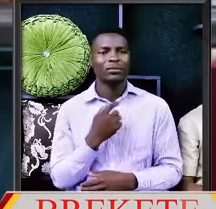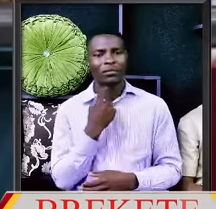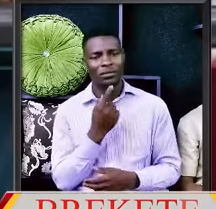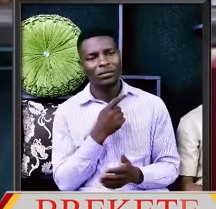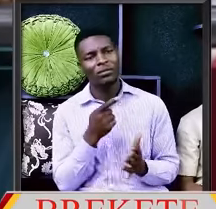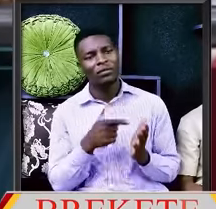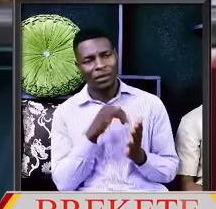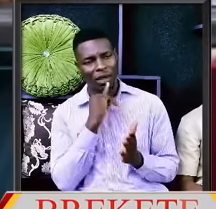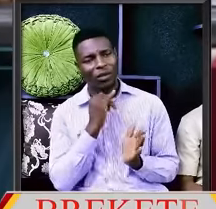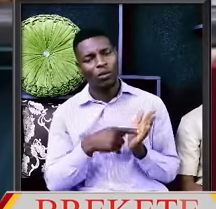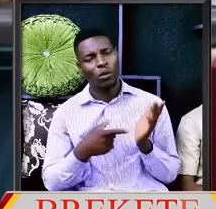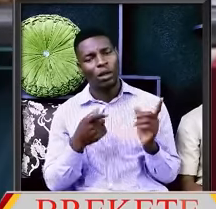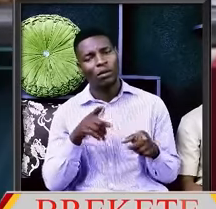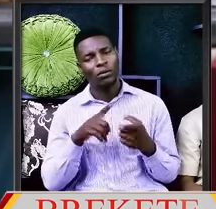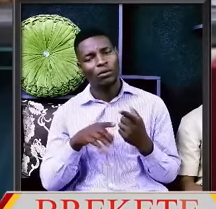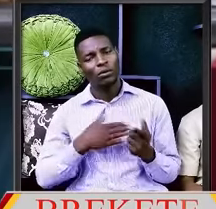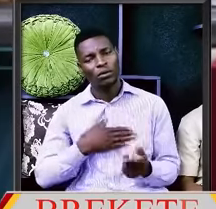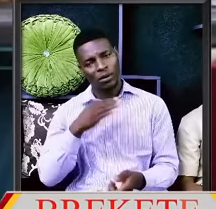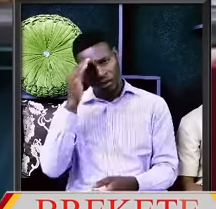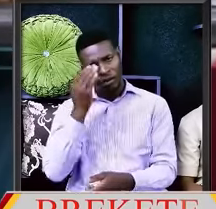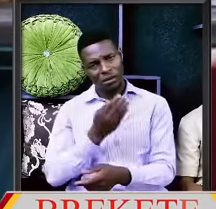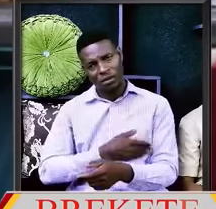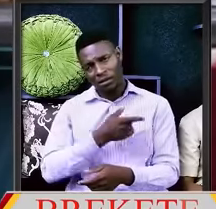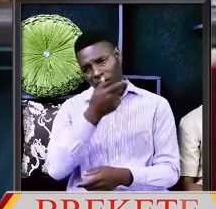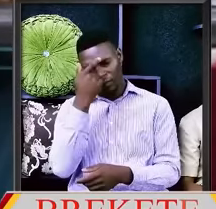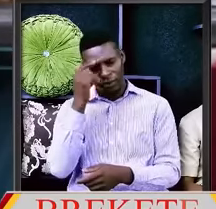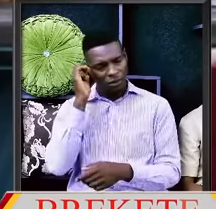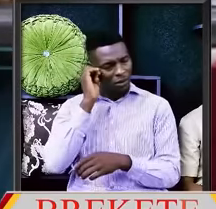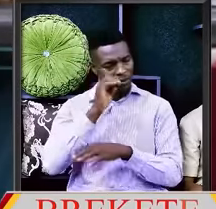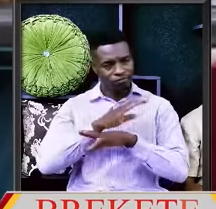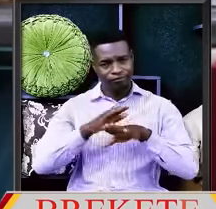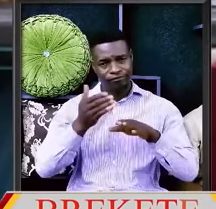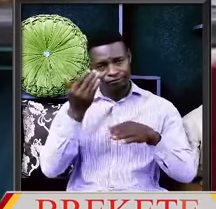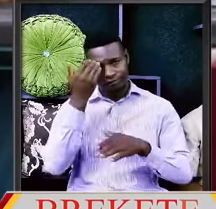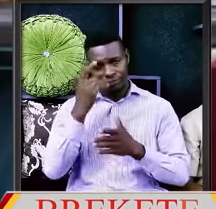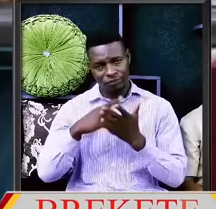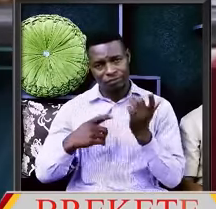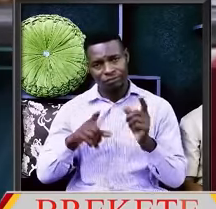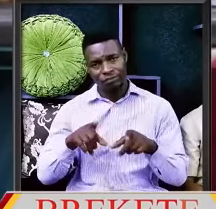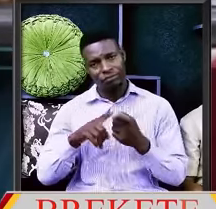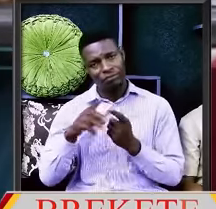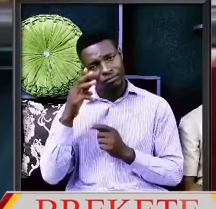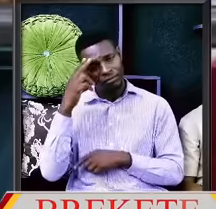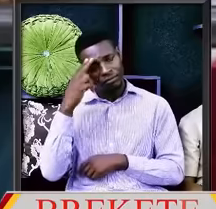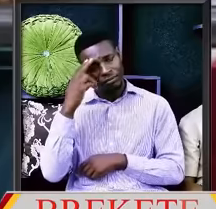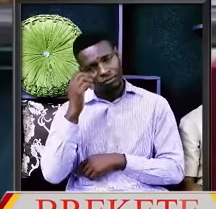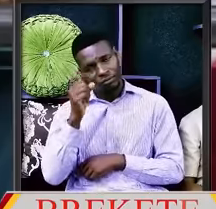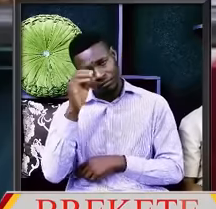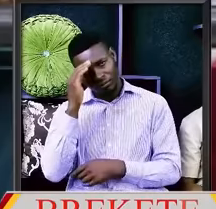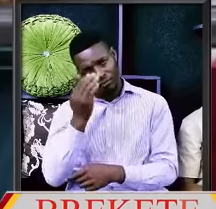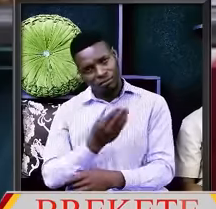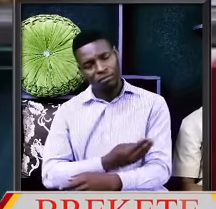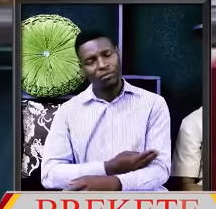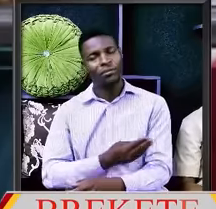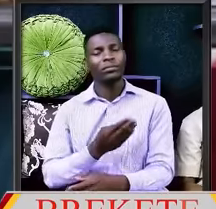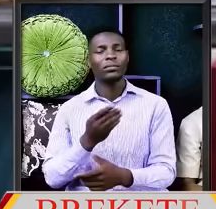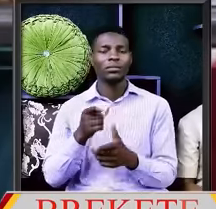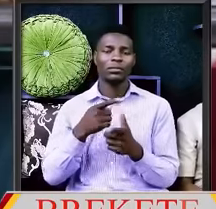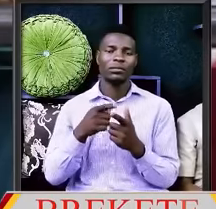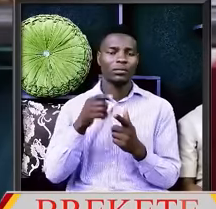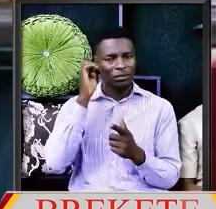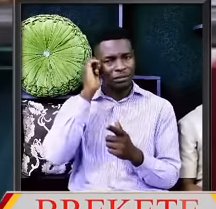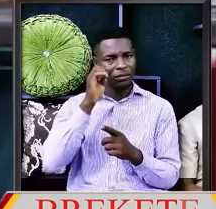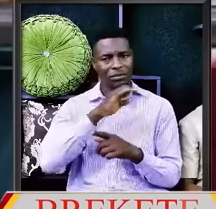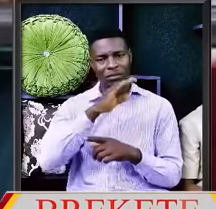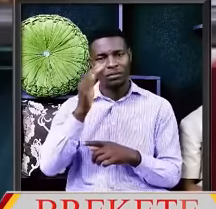what happened to my son. Because he doesn't know what happened to his son, then he would never have that